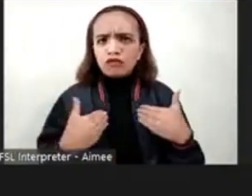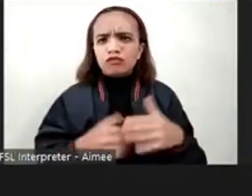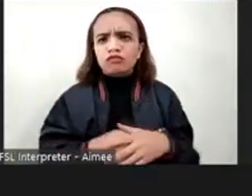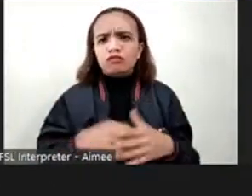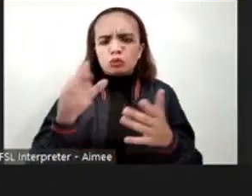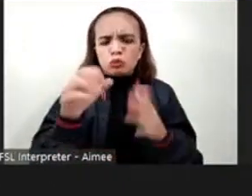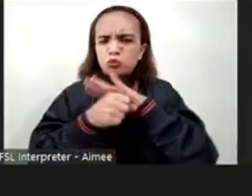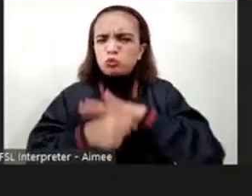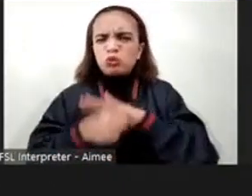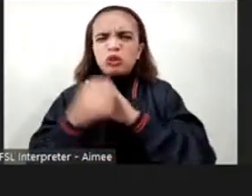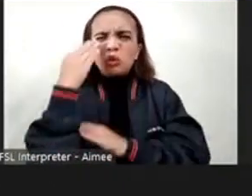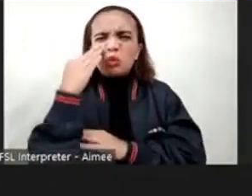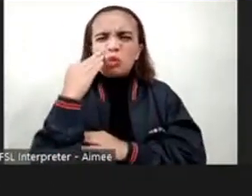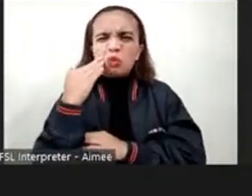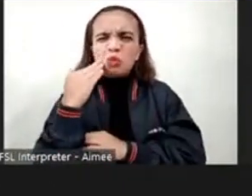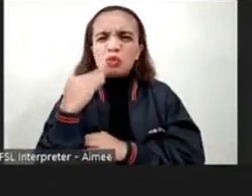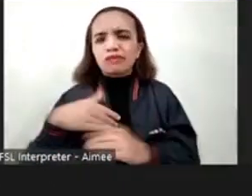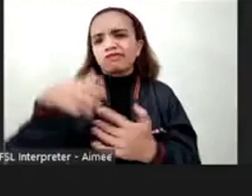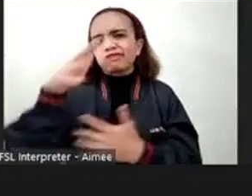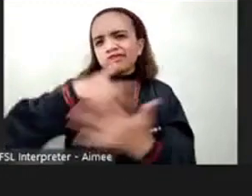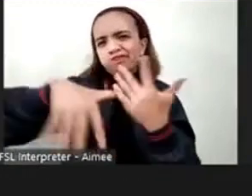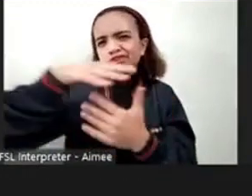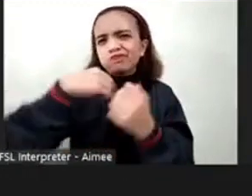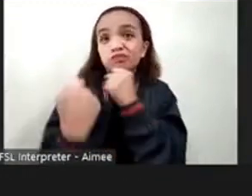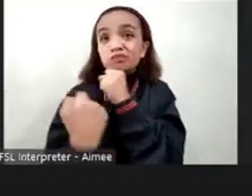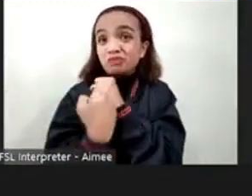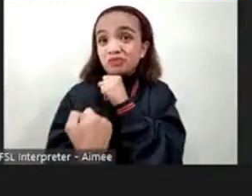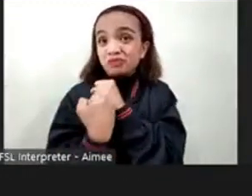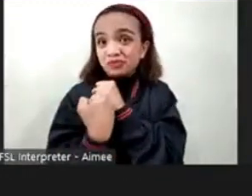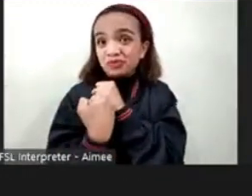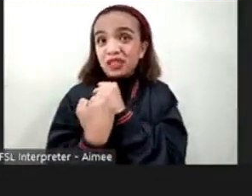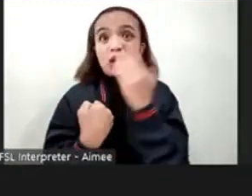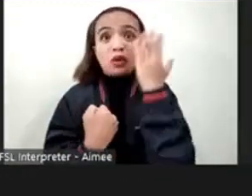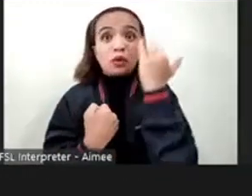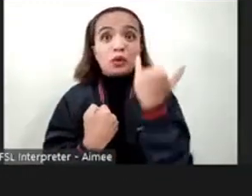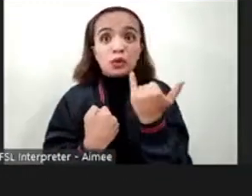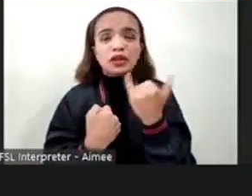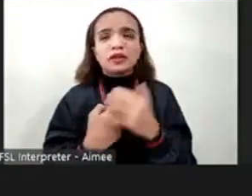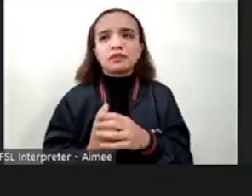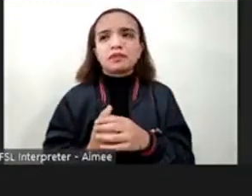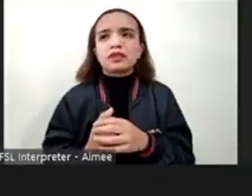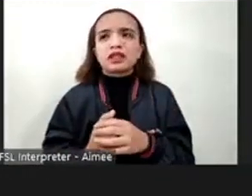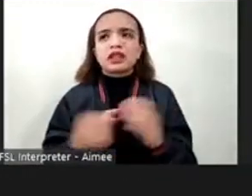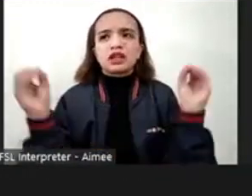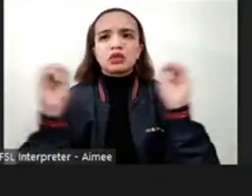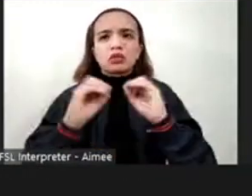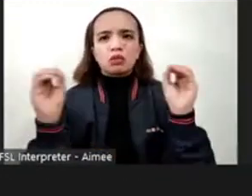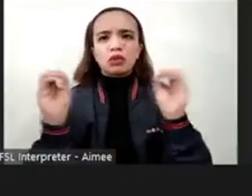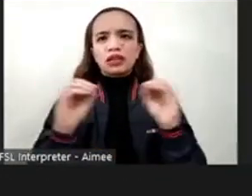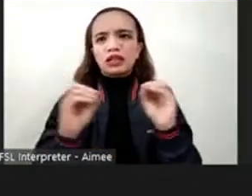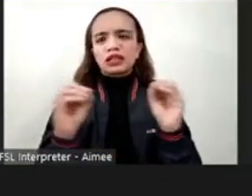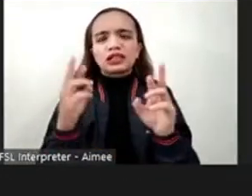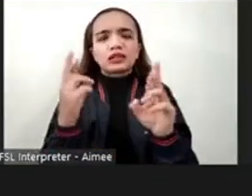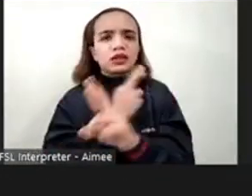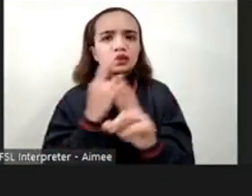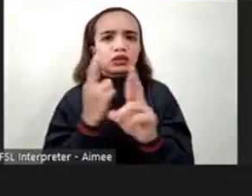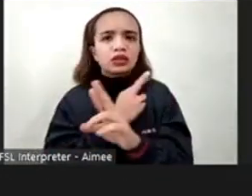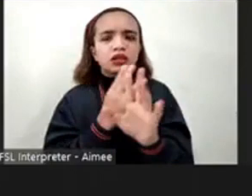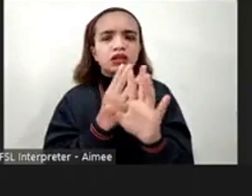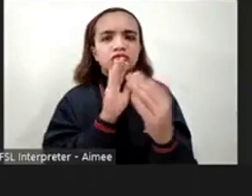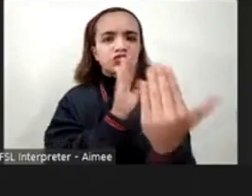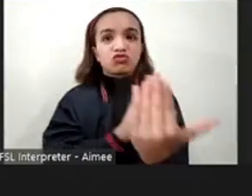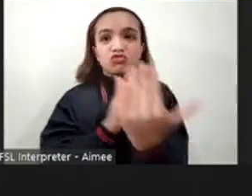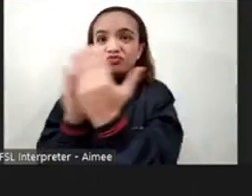of social support, especially since we don't have the regular, face-to-face